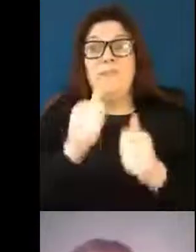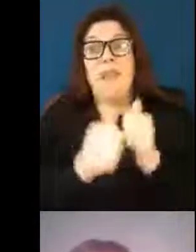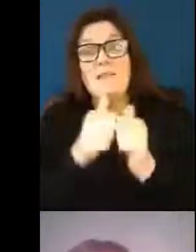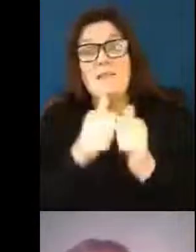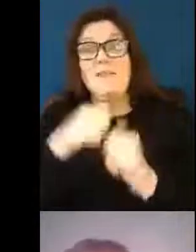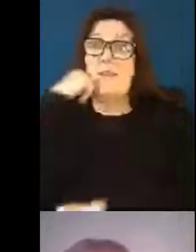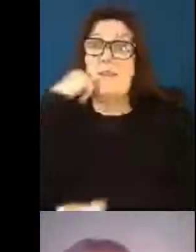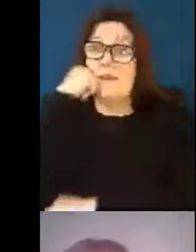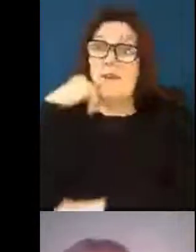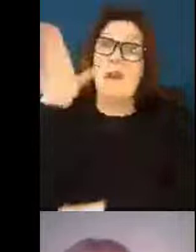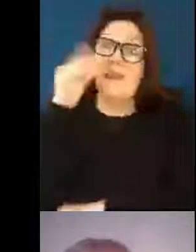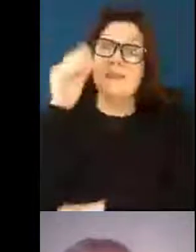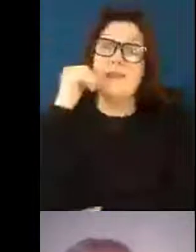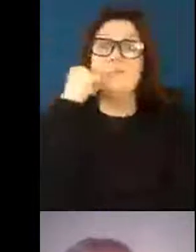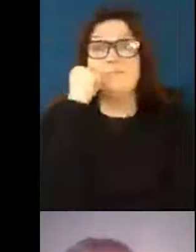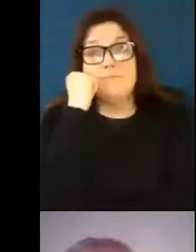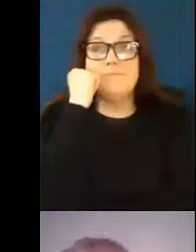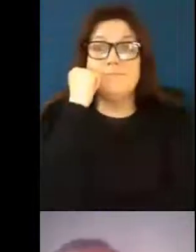this end,